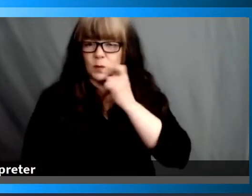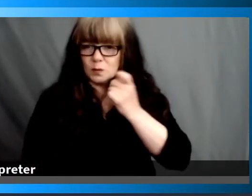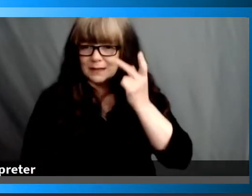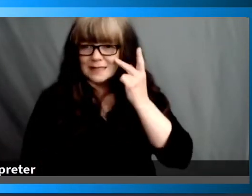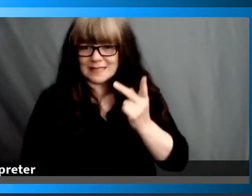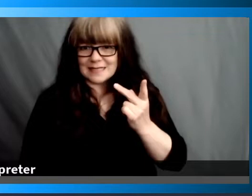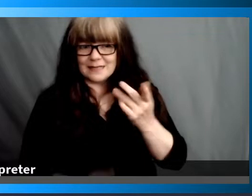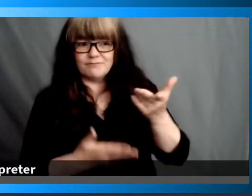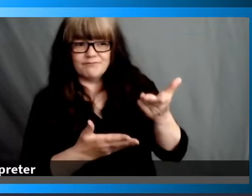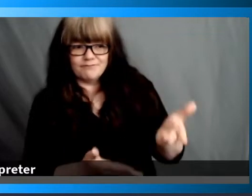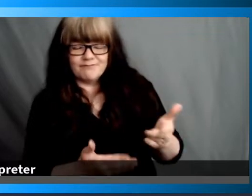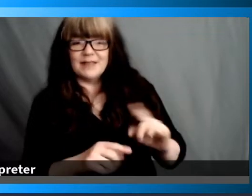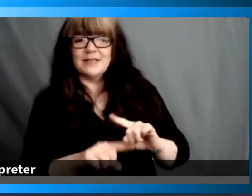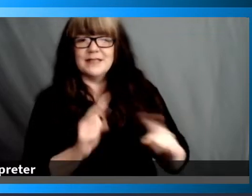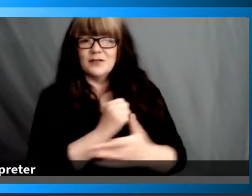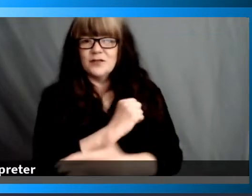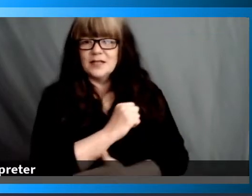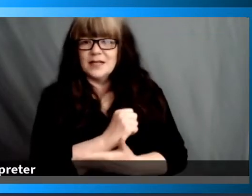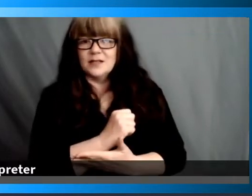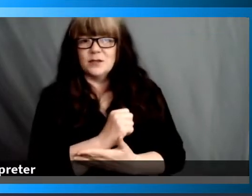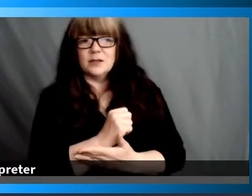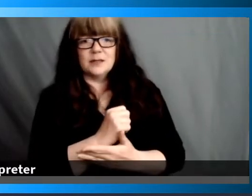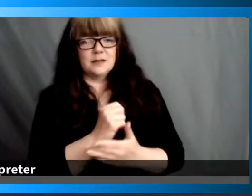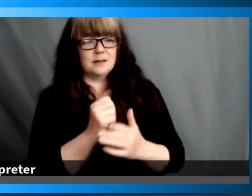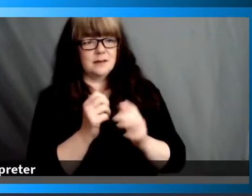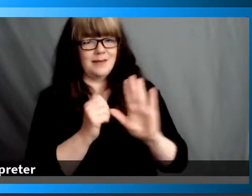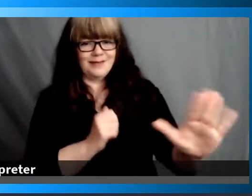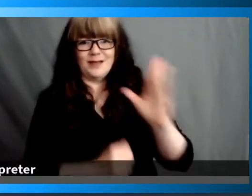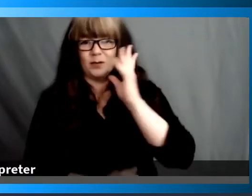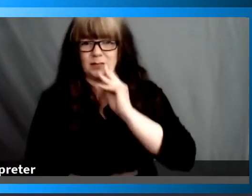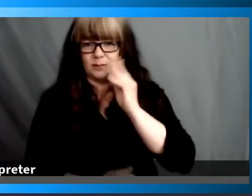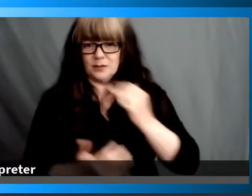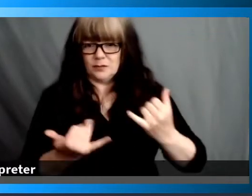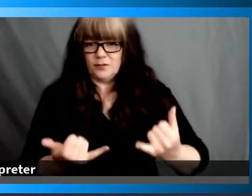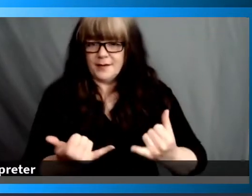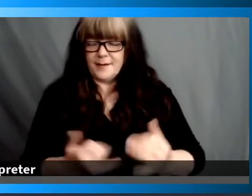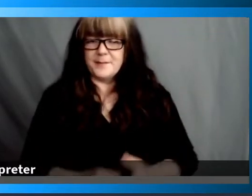like different countries are at right now.